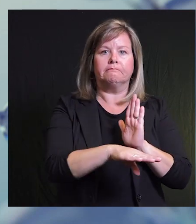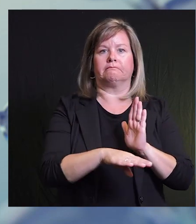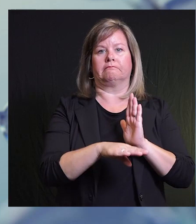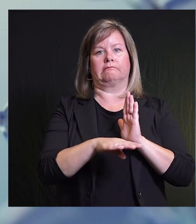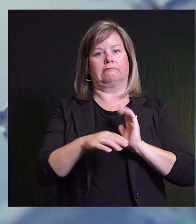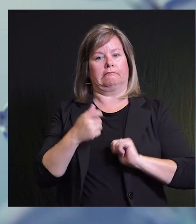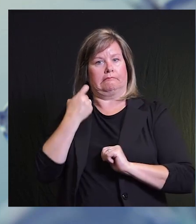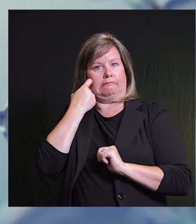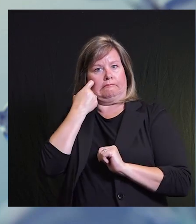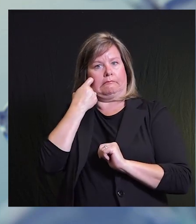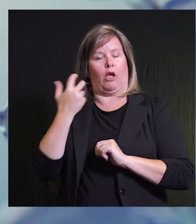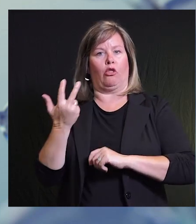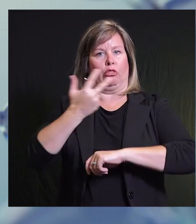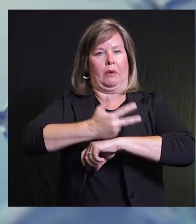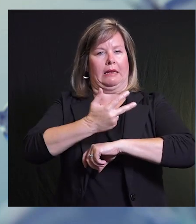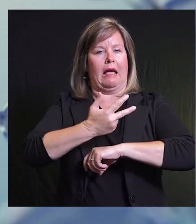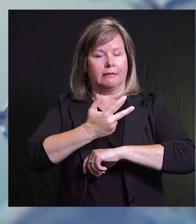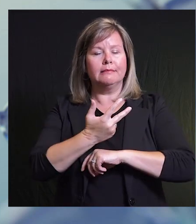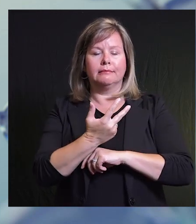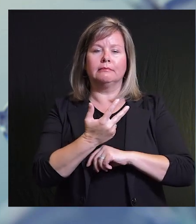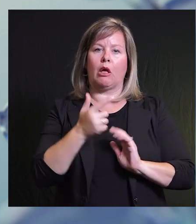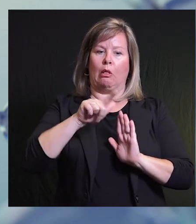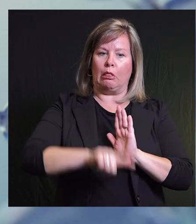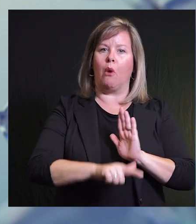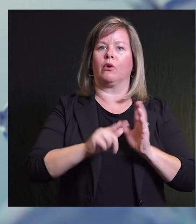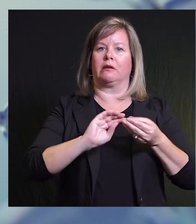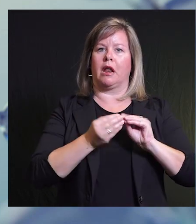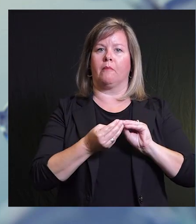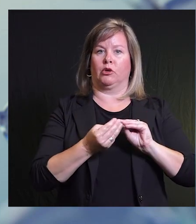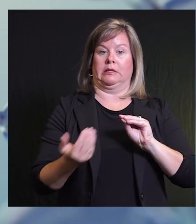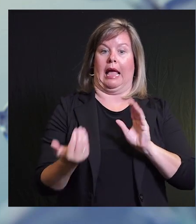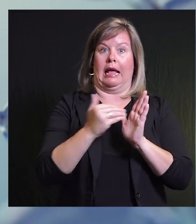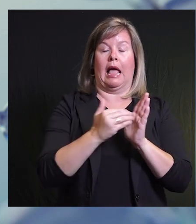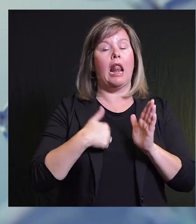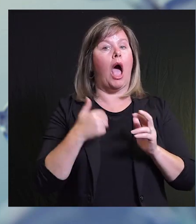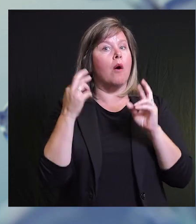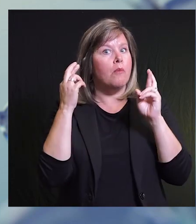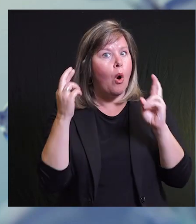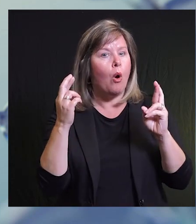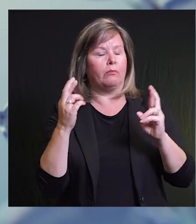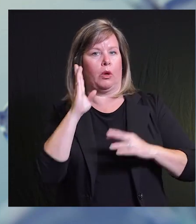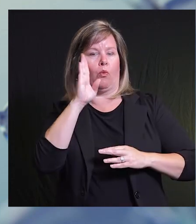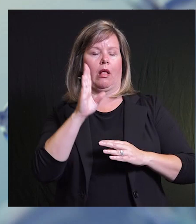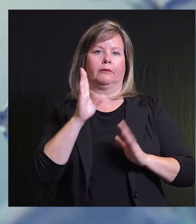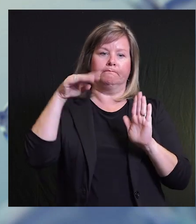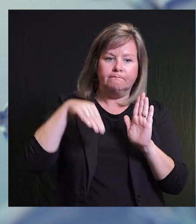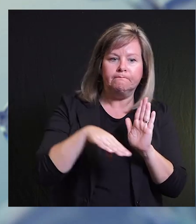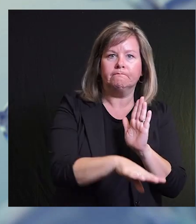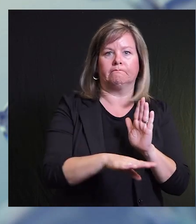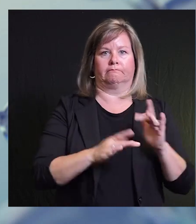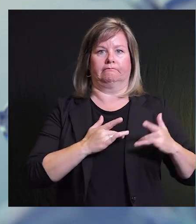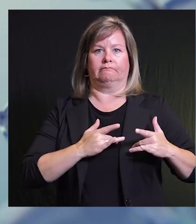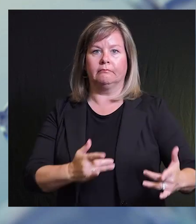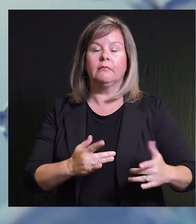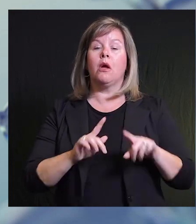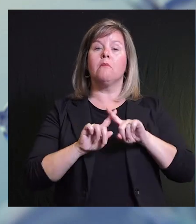a little bit over the past 3 days, where we've seen lower numbers once again. I hope that trend continues, but